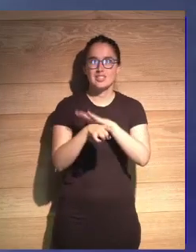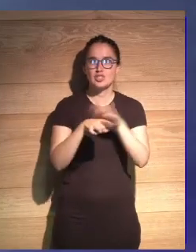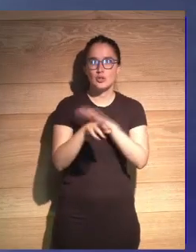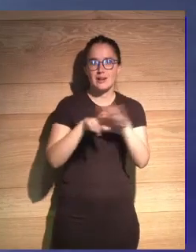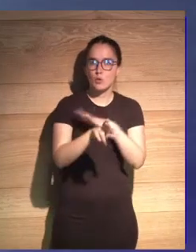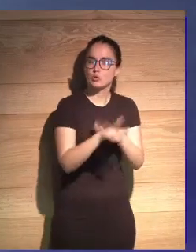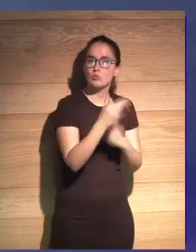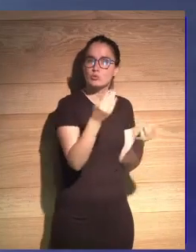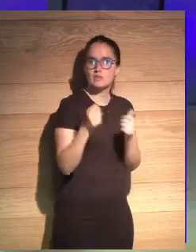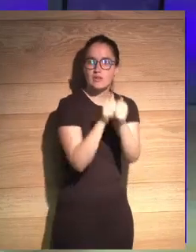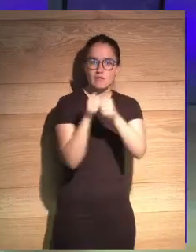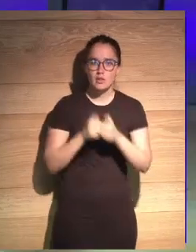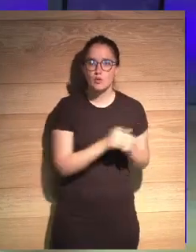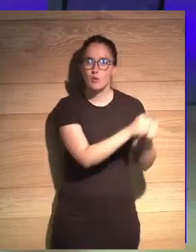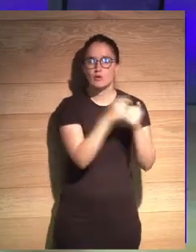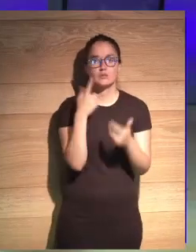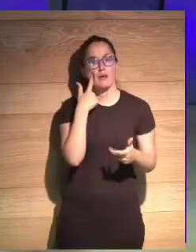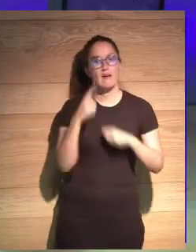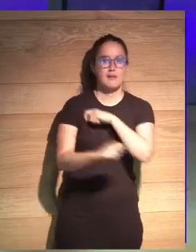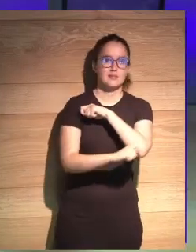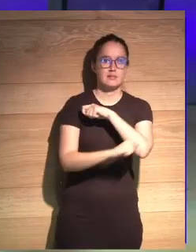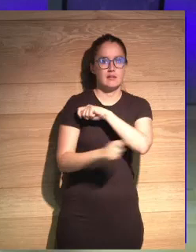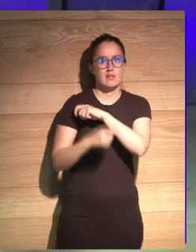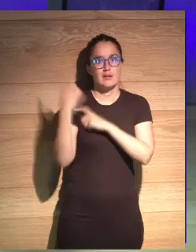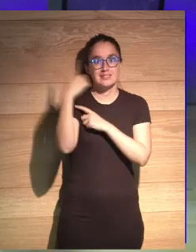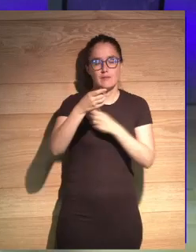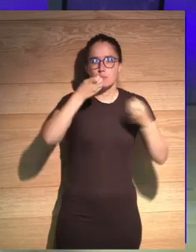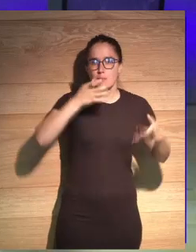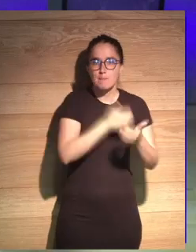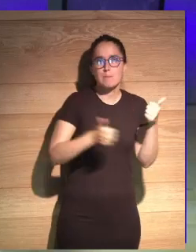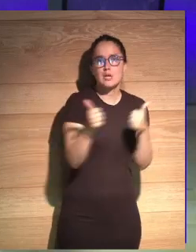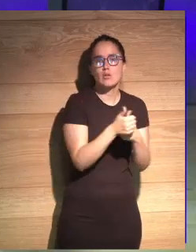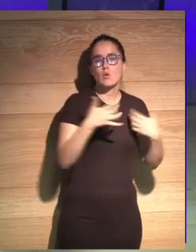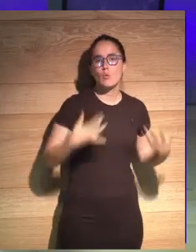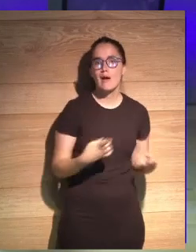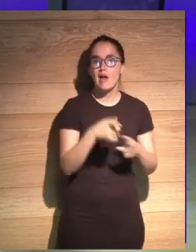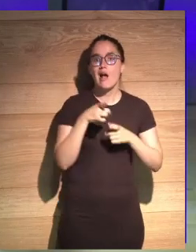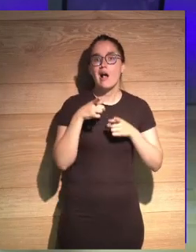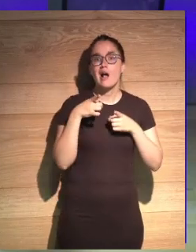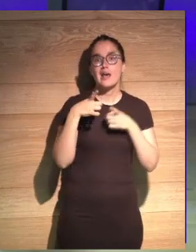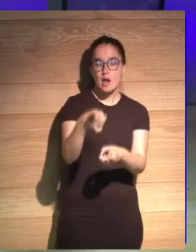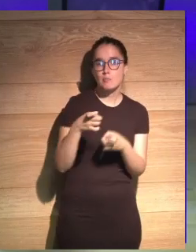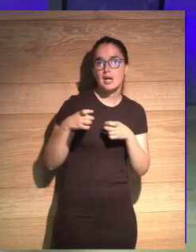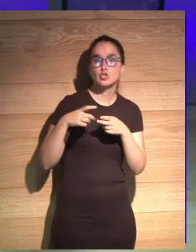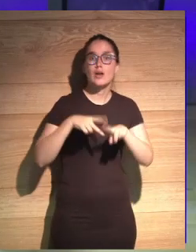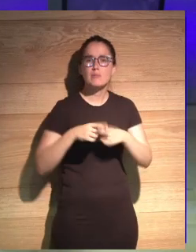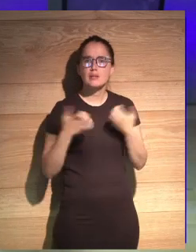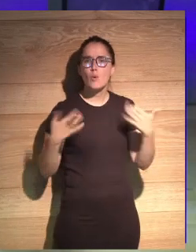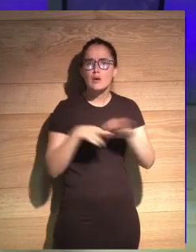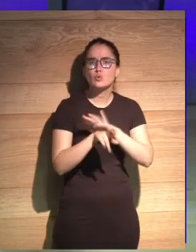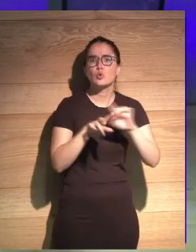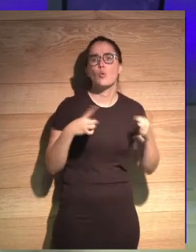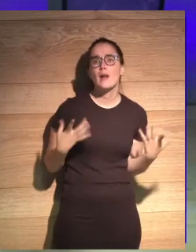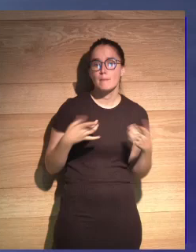difficulties. I have to learn how to establish priorities. In some strategy video games, you have to be clear what you need,